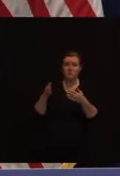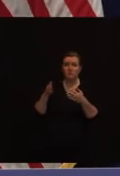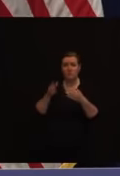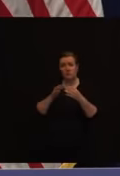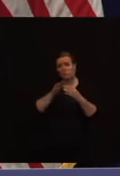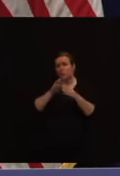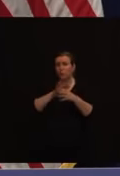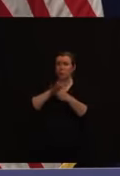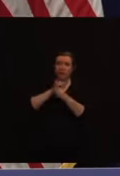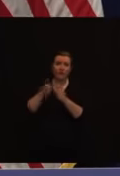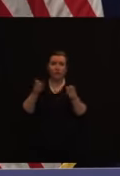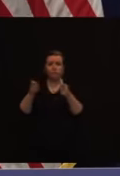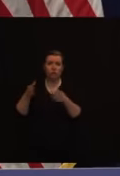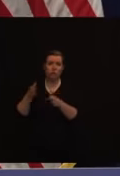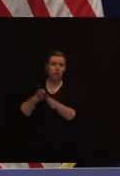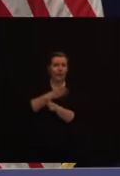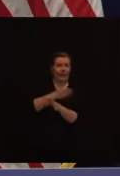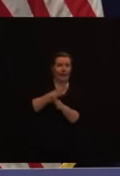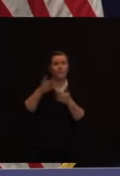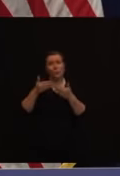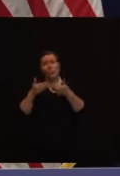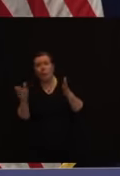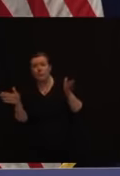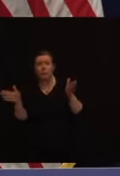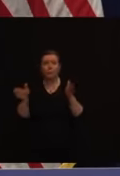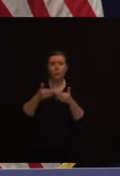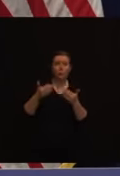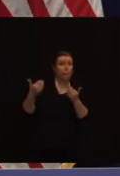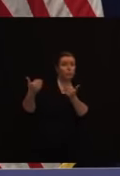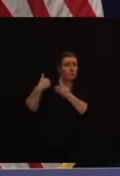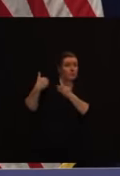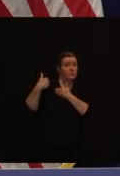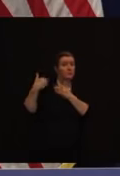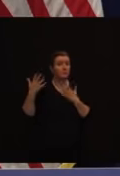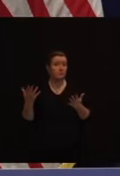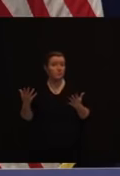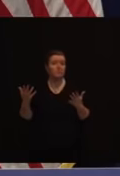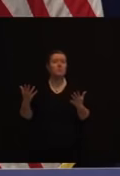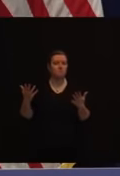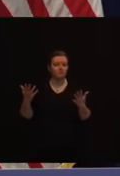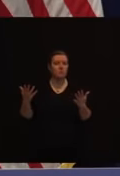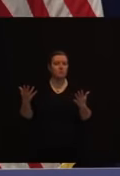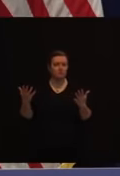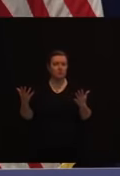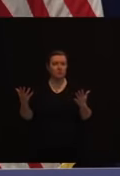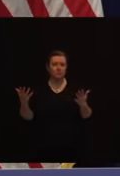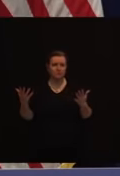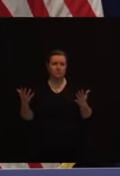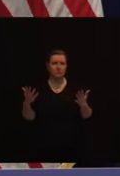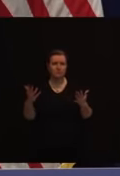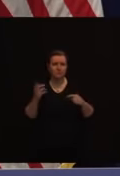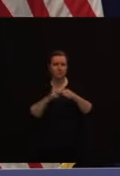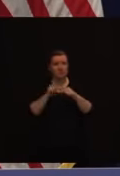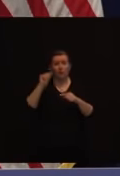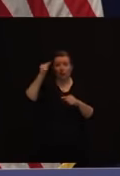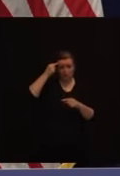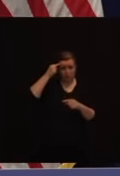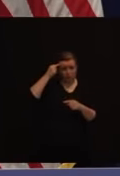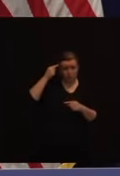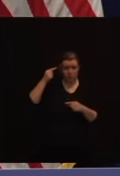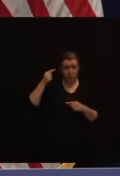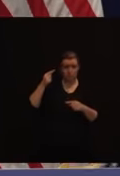take. That in combination with a huge step up in testing resources that we got today from the federal government, plus all